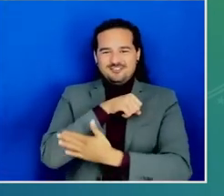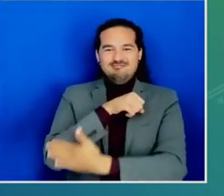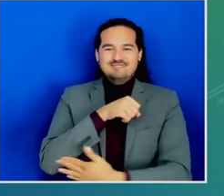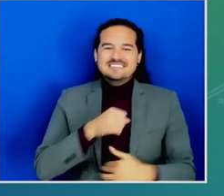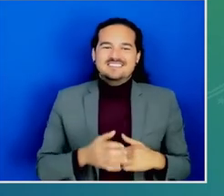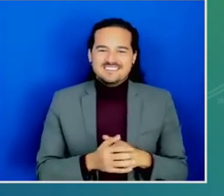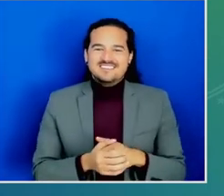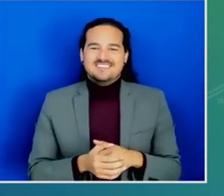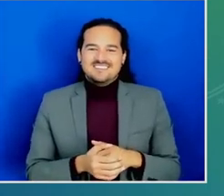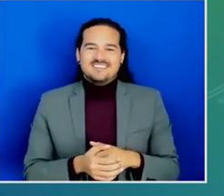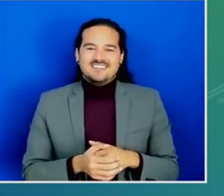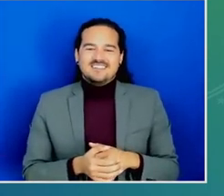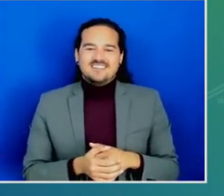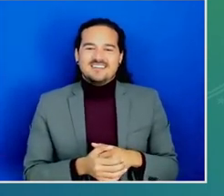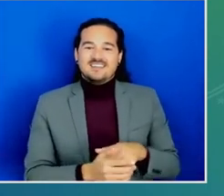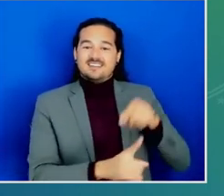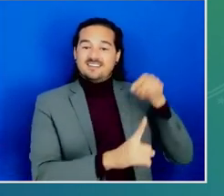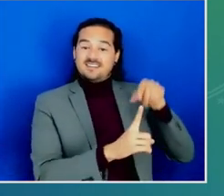all kidding aside,